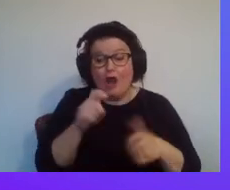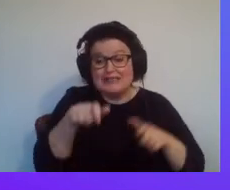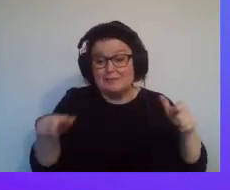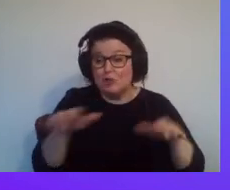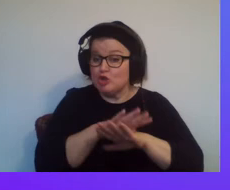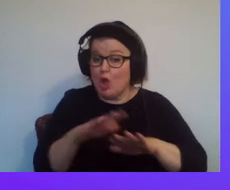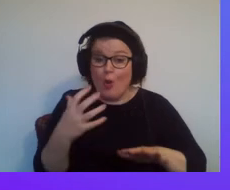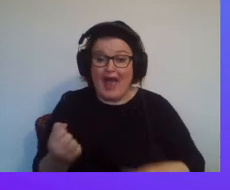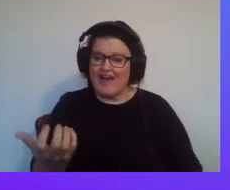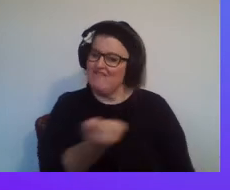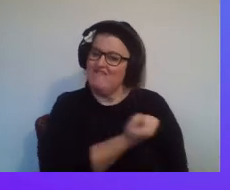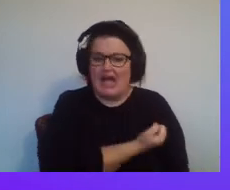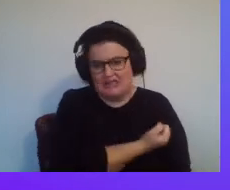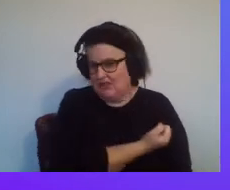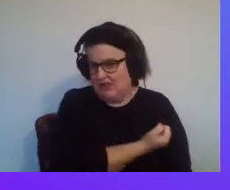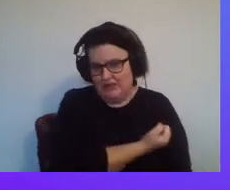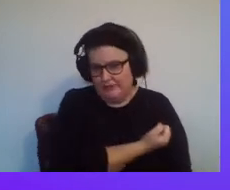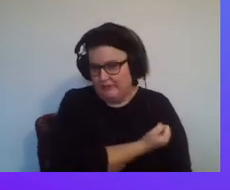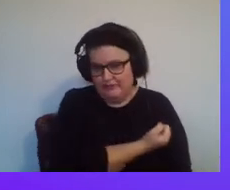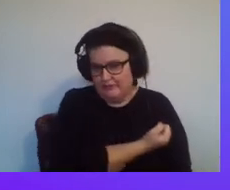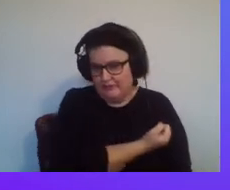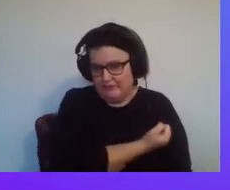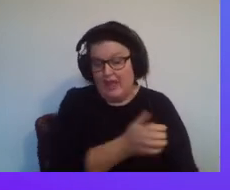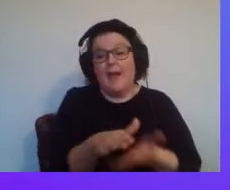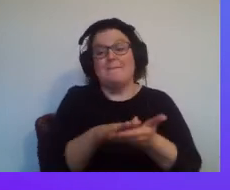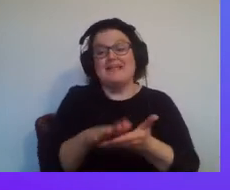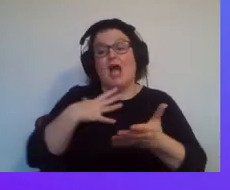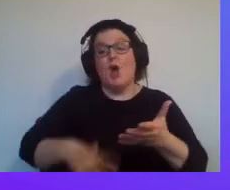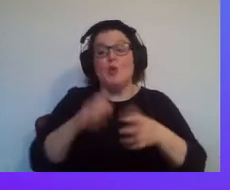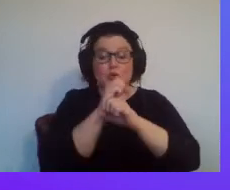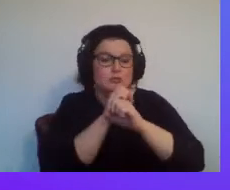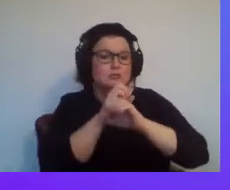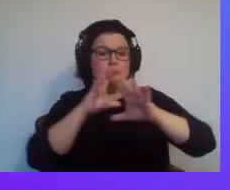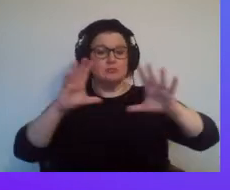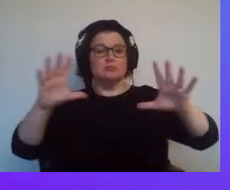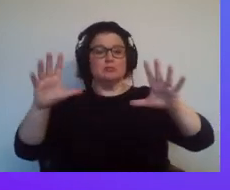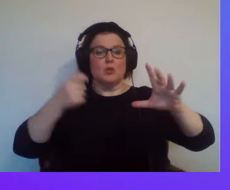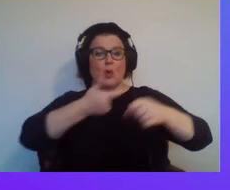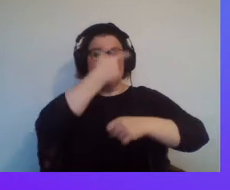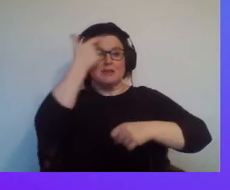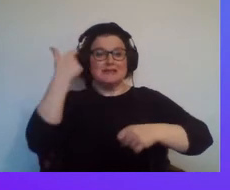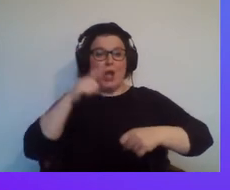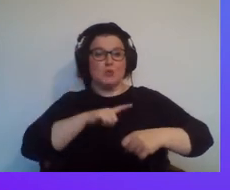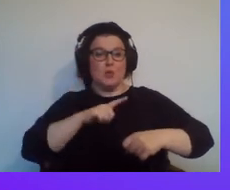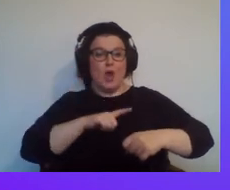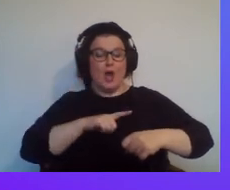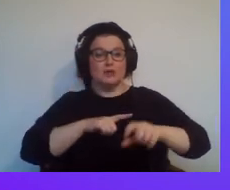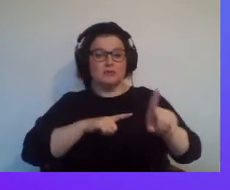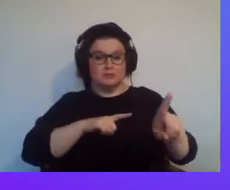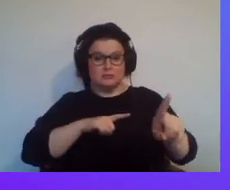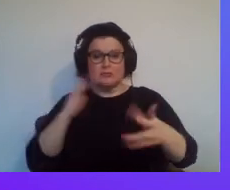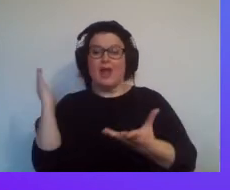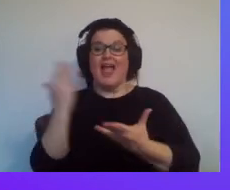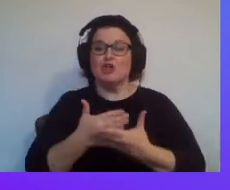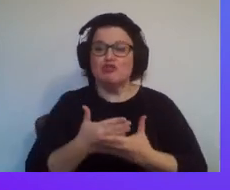I do want to do is to set the scene and then come on to the more difficult stuff. I want to now turn to Serena Simon. Why don't